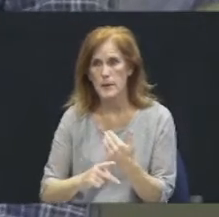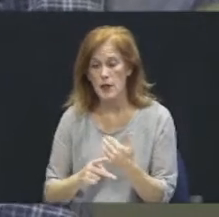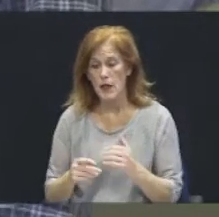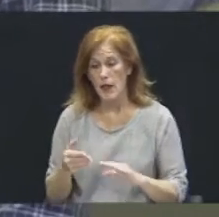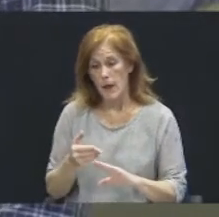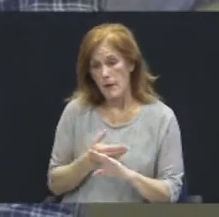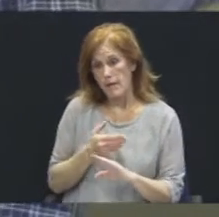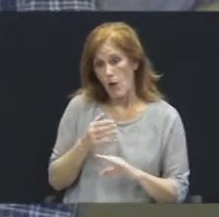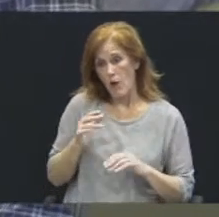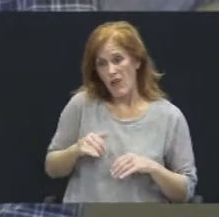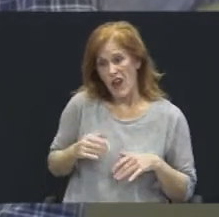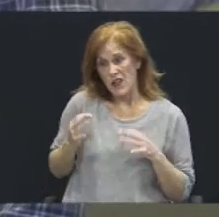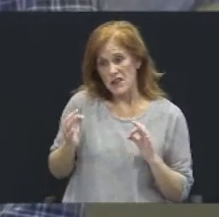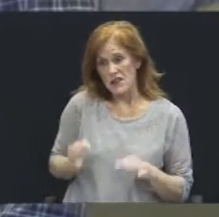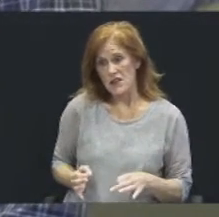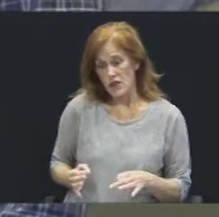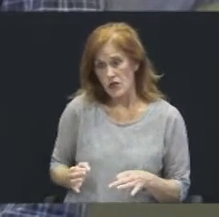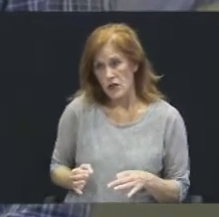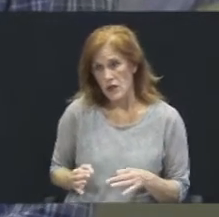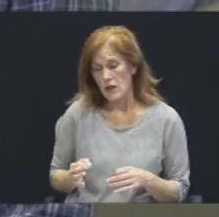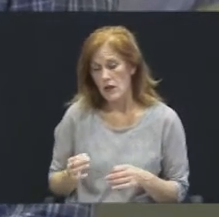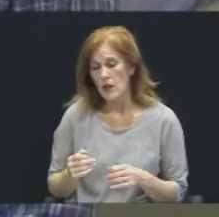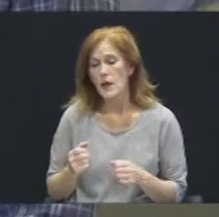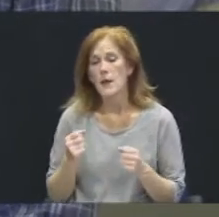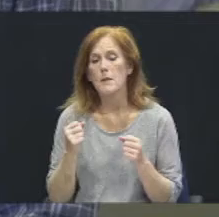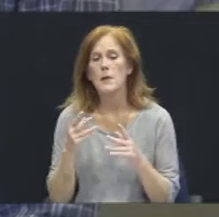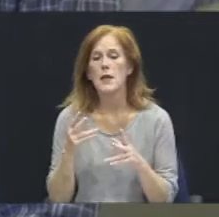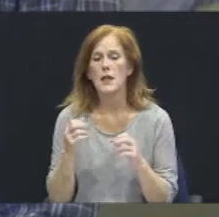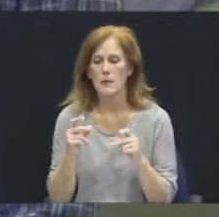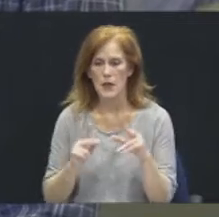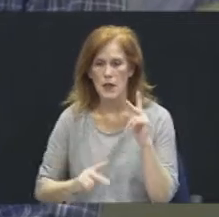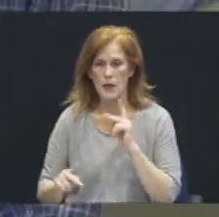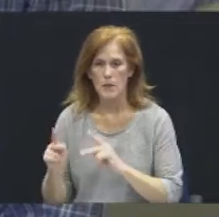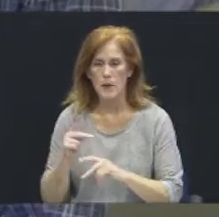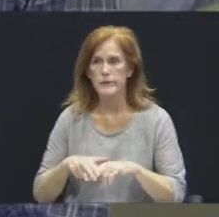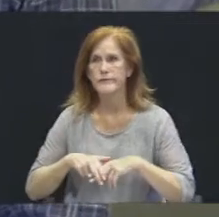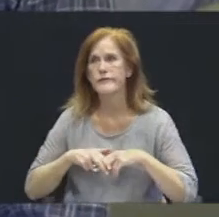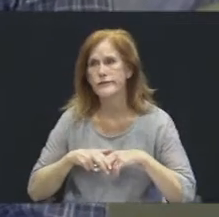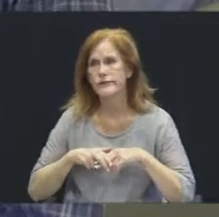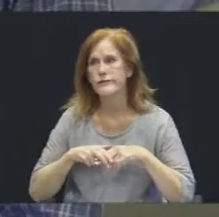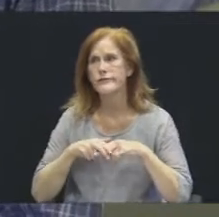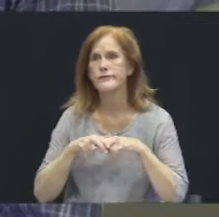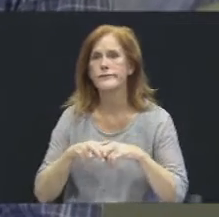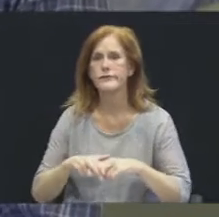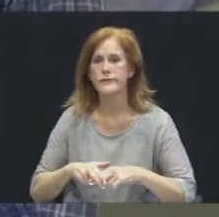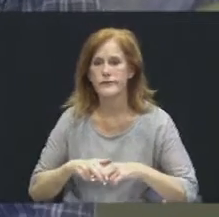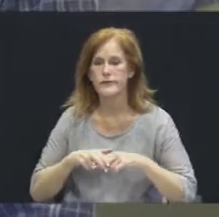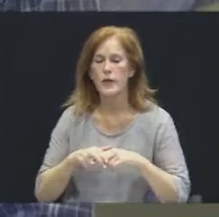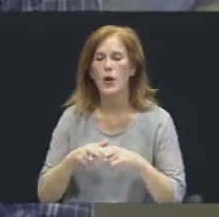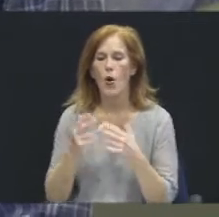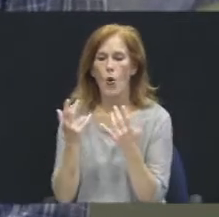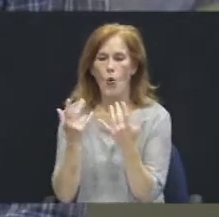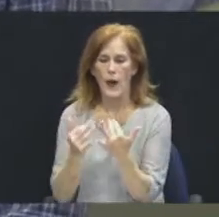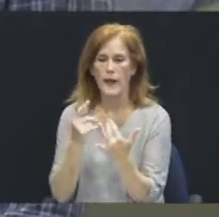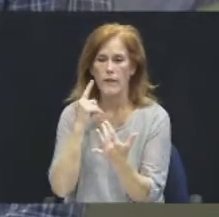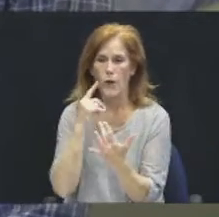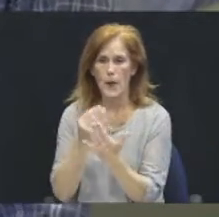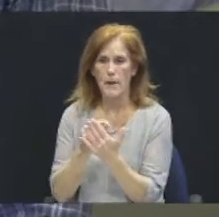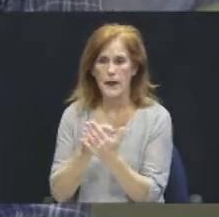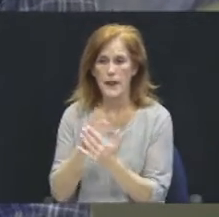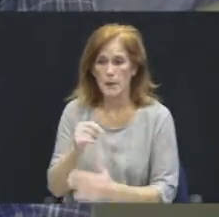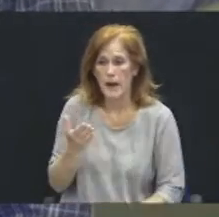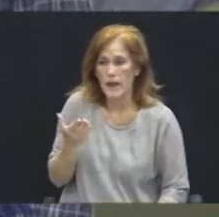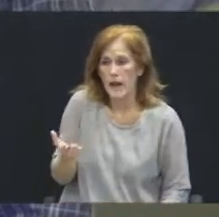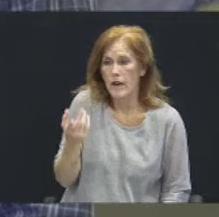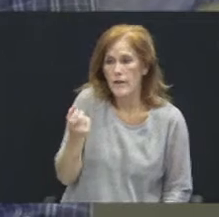that ruling, we had a lot of individuals just sitting around waiting for that funding to come through so that they